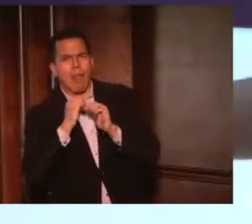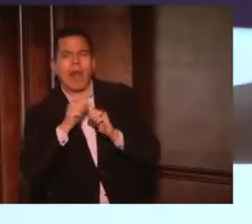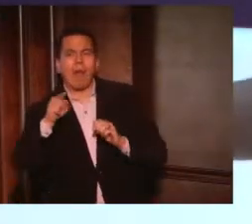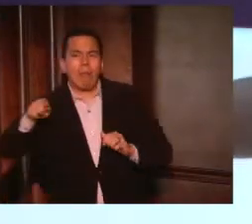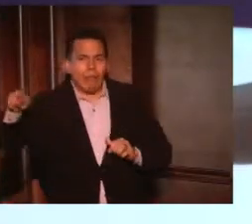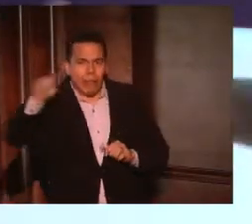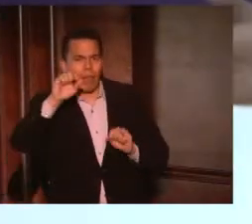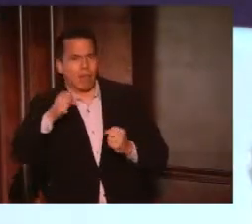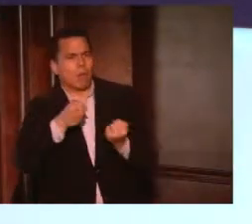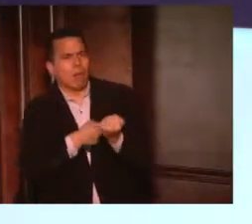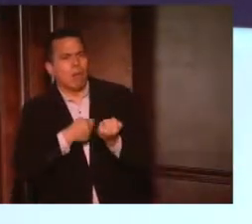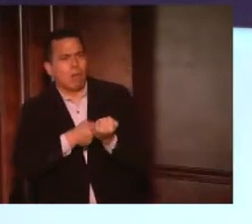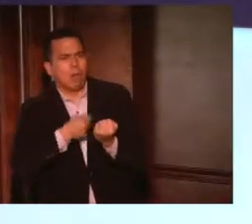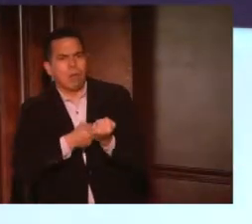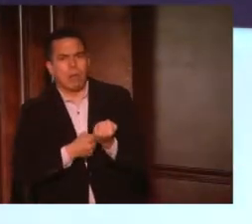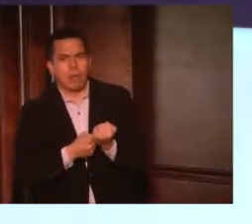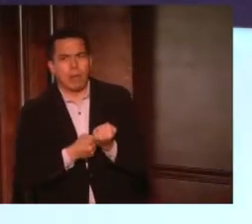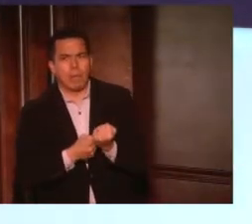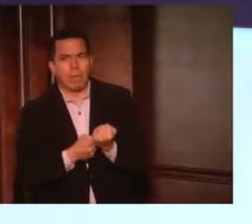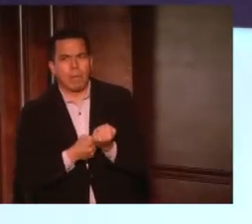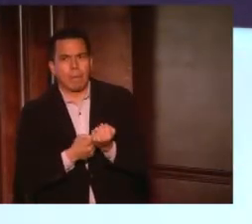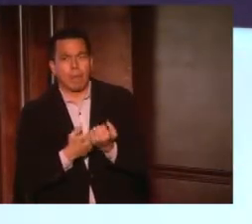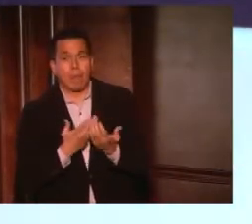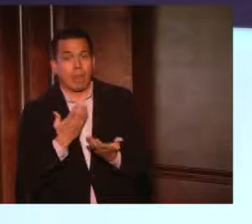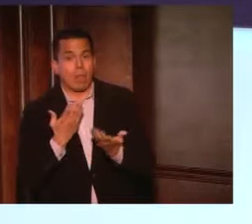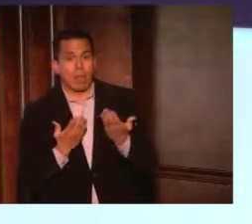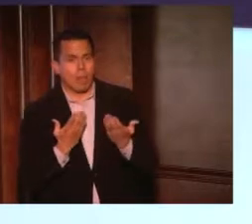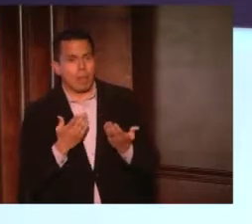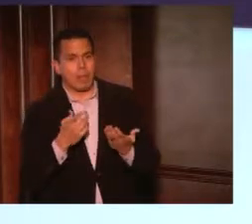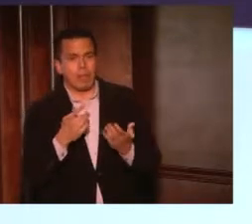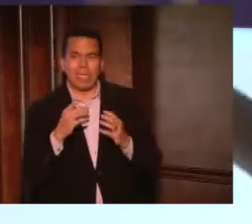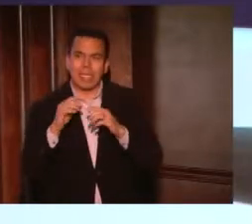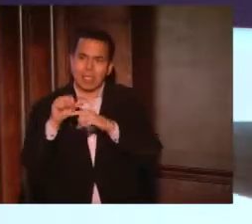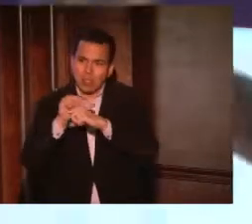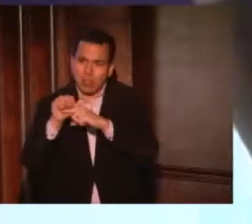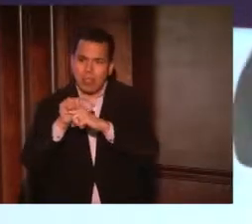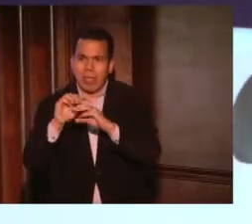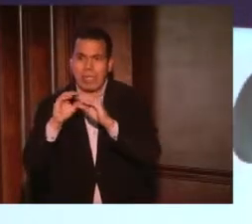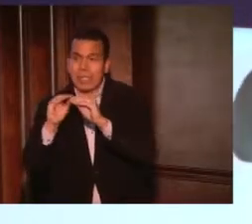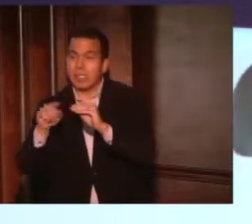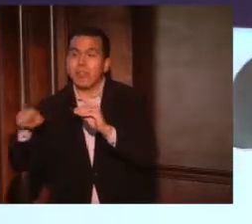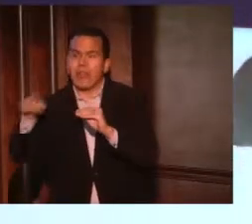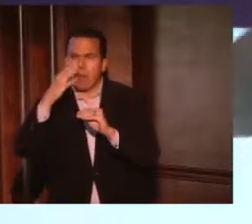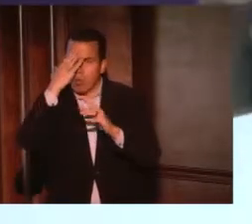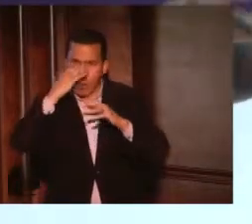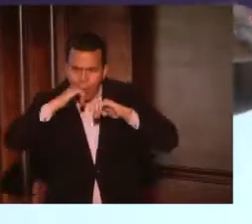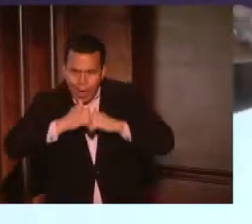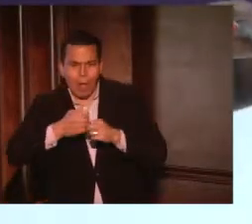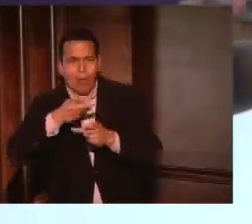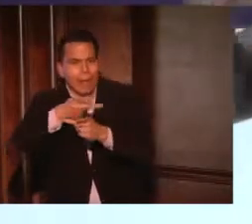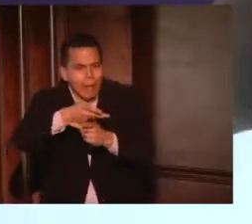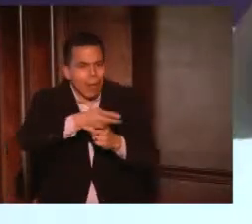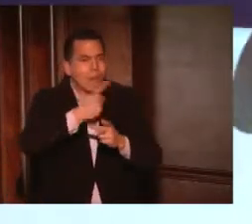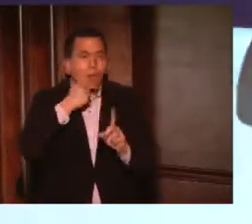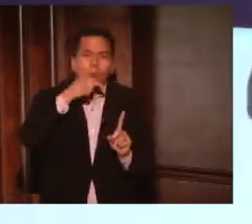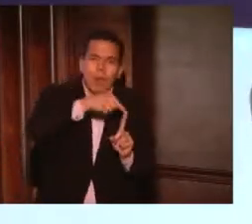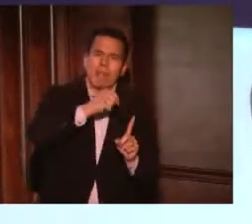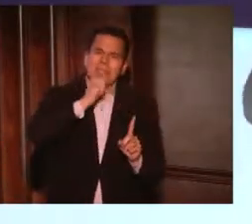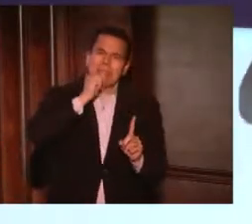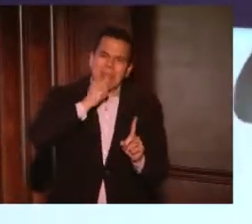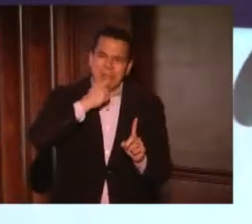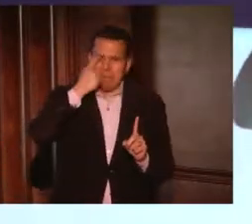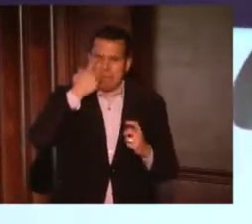their experience taking care of someone living with a mental health diagnosis, how can those experiences be amplified? How can